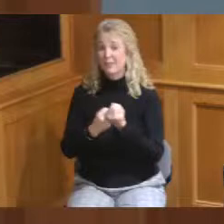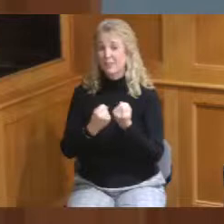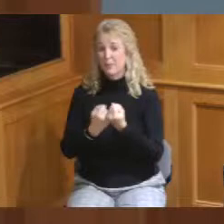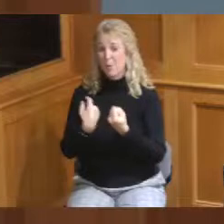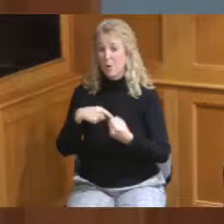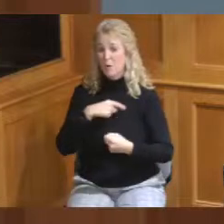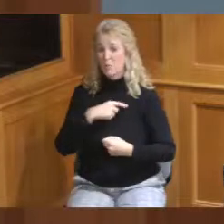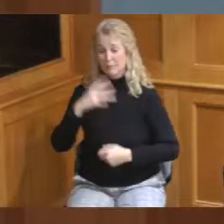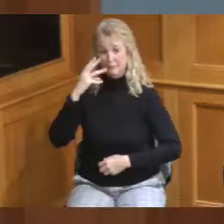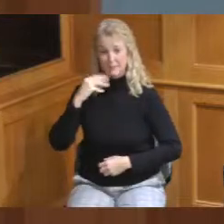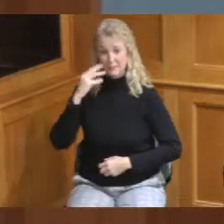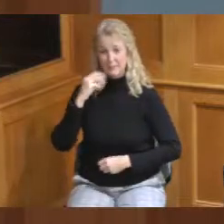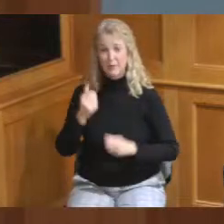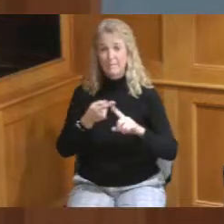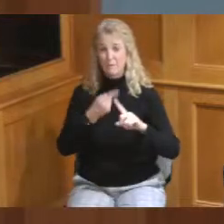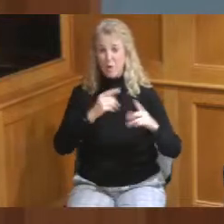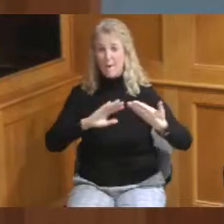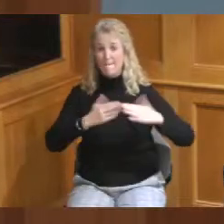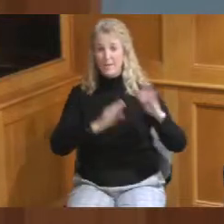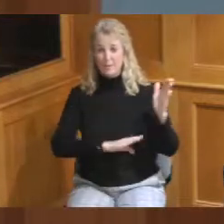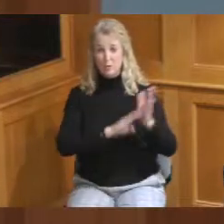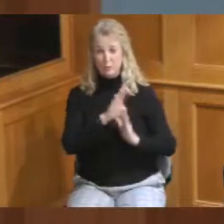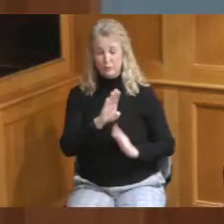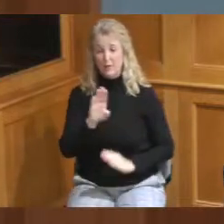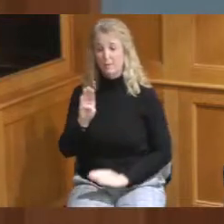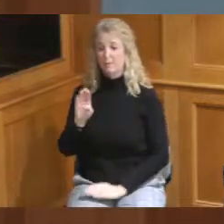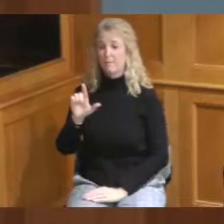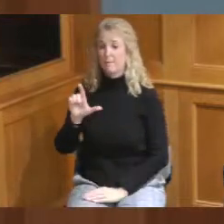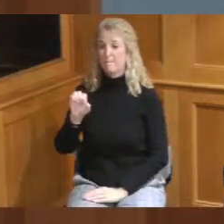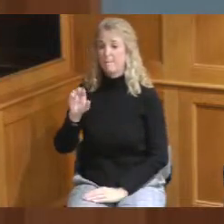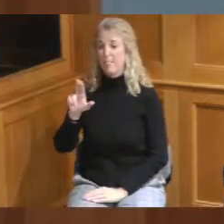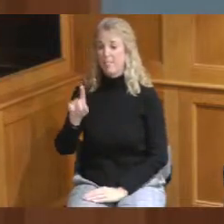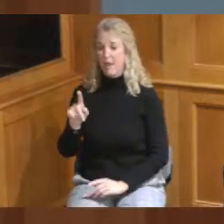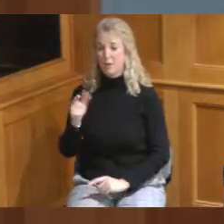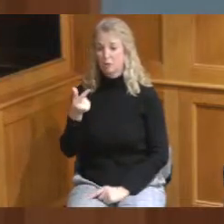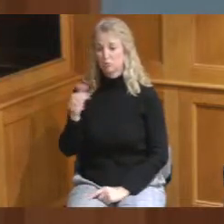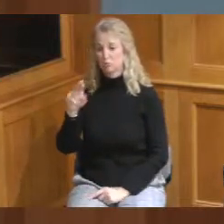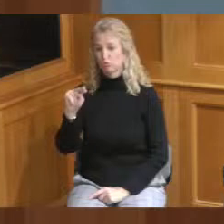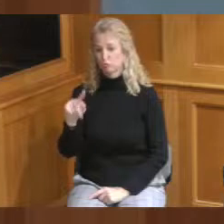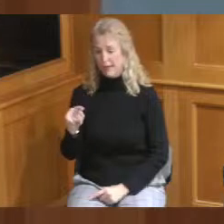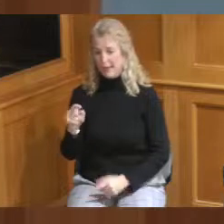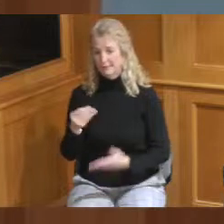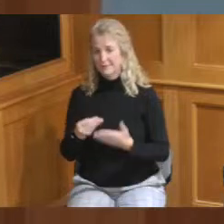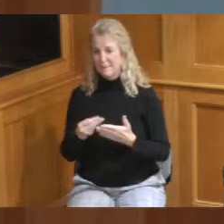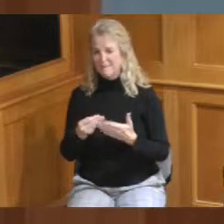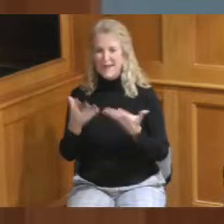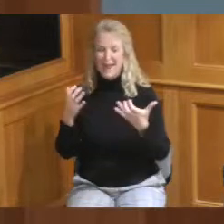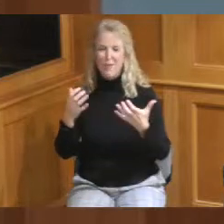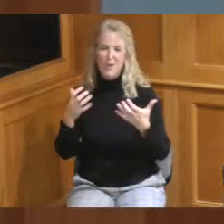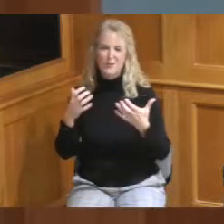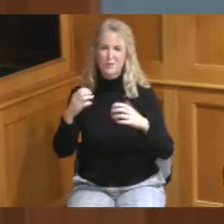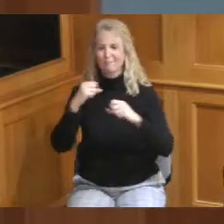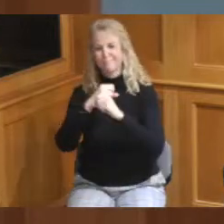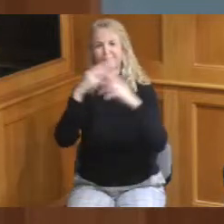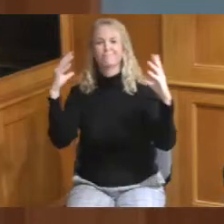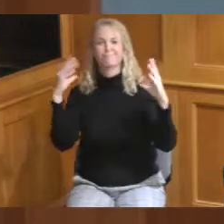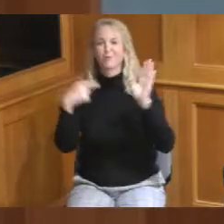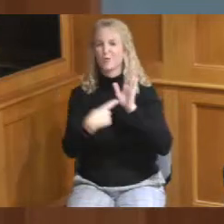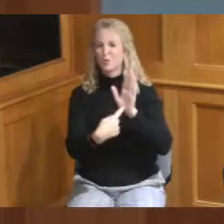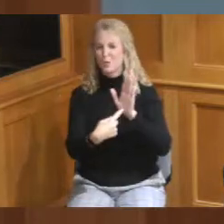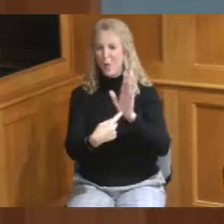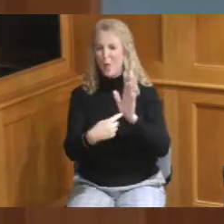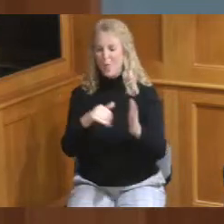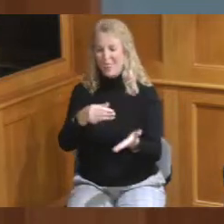past 5 years with Community Development Block Grant funds, and just kind of give you just a picture of what those funds can do to help